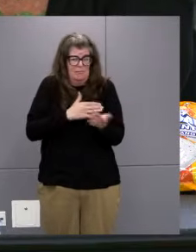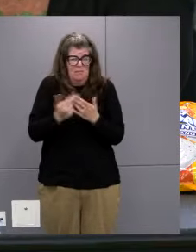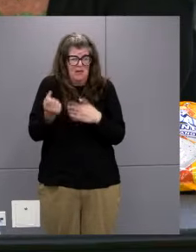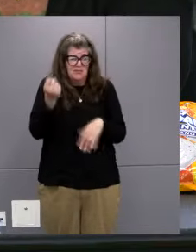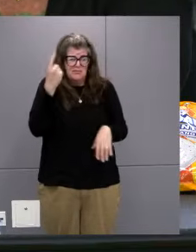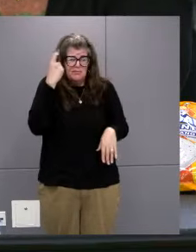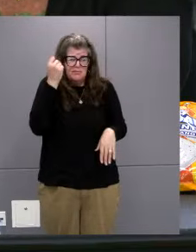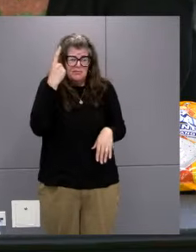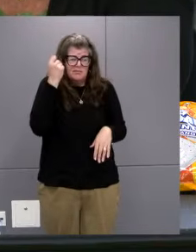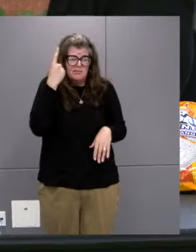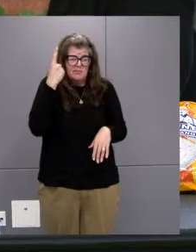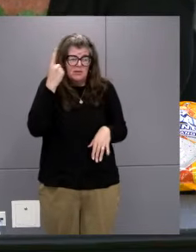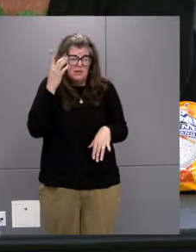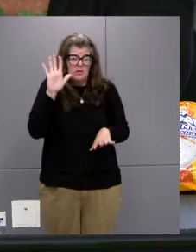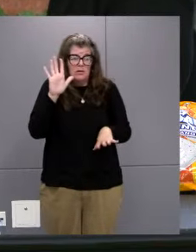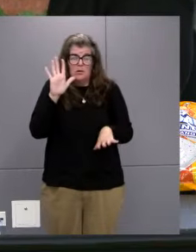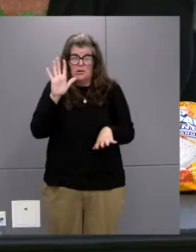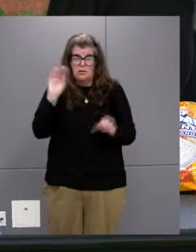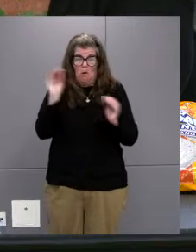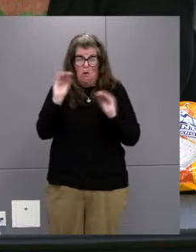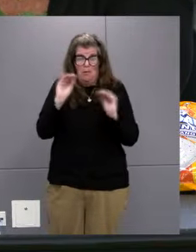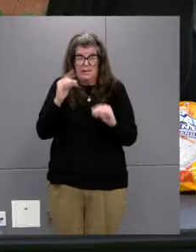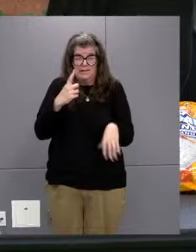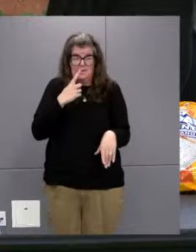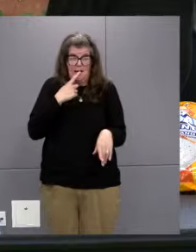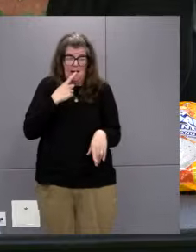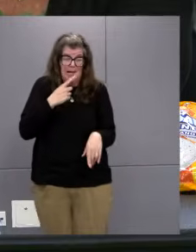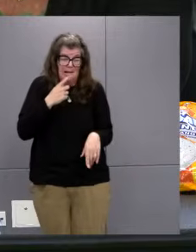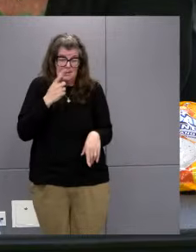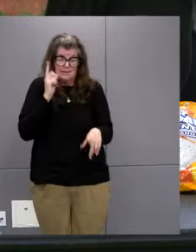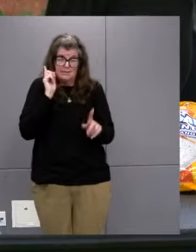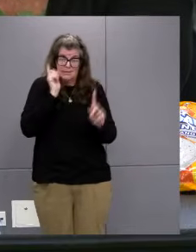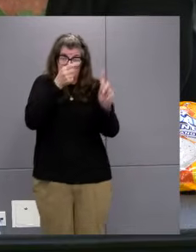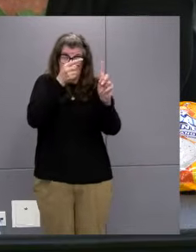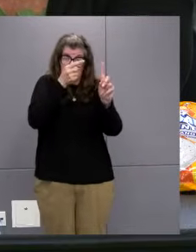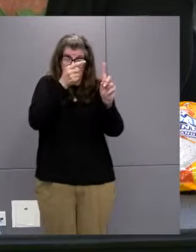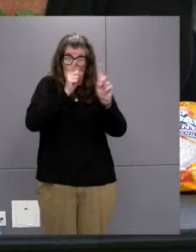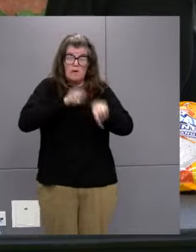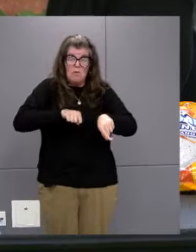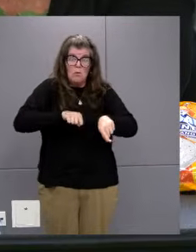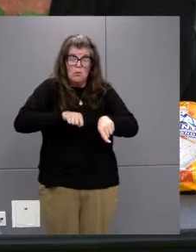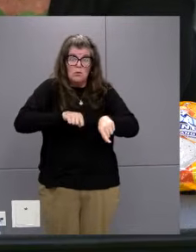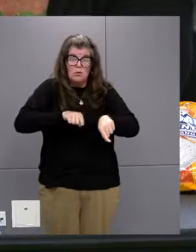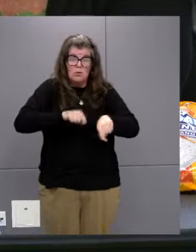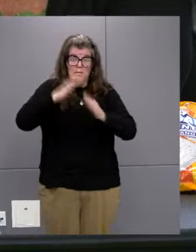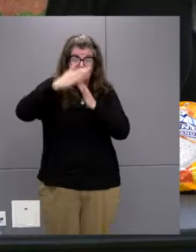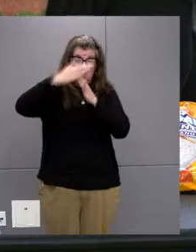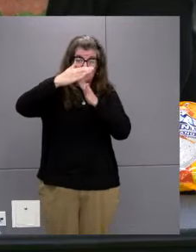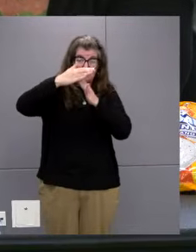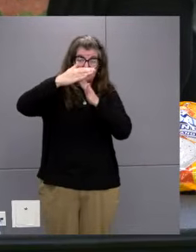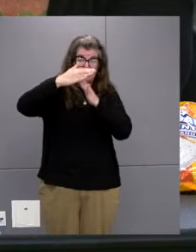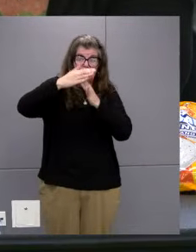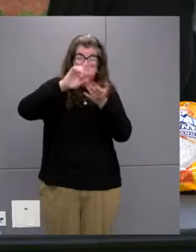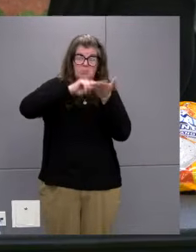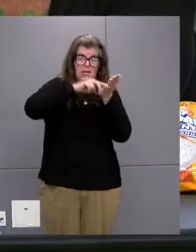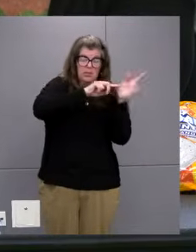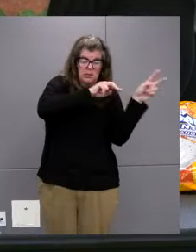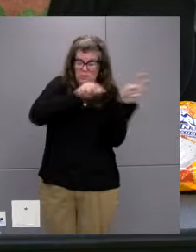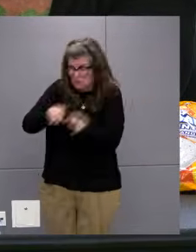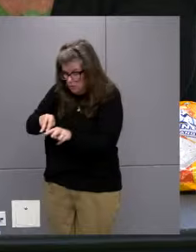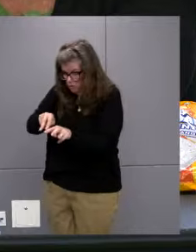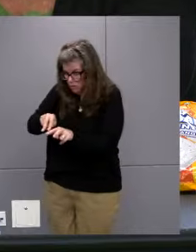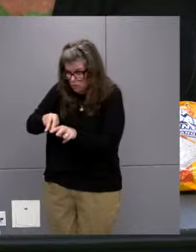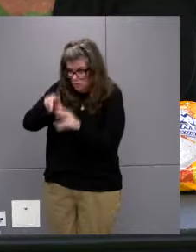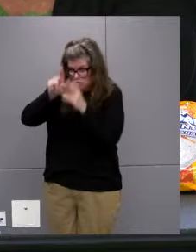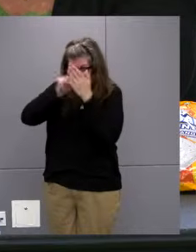that nobody says point of order. As soon as point of order comes in, then we go to the book. So this amalgamation of